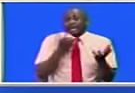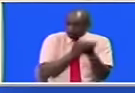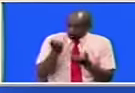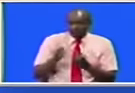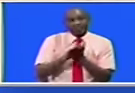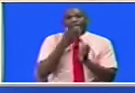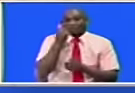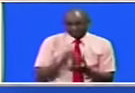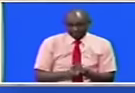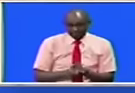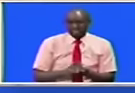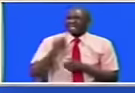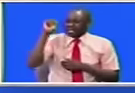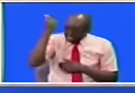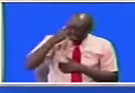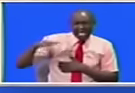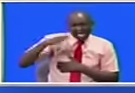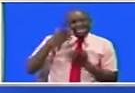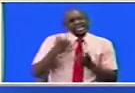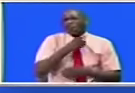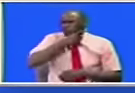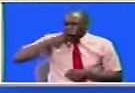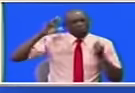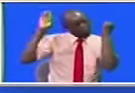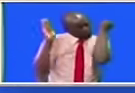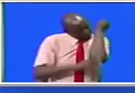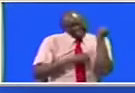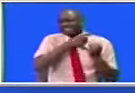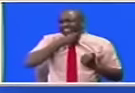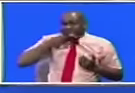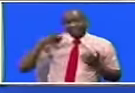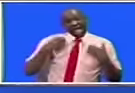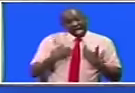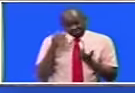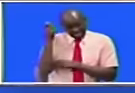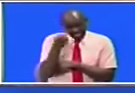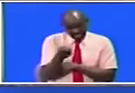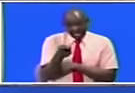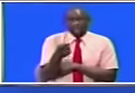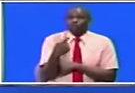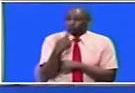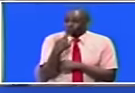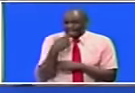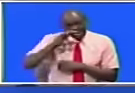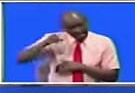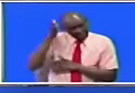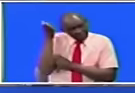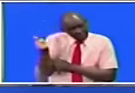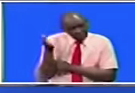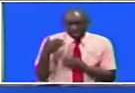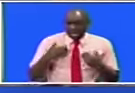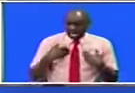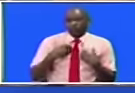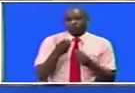With parts of Kenya currently facing one of the worst droughts in recent times, Turkana County has remained relatively food